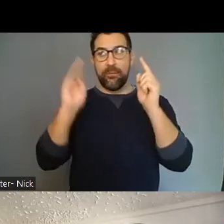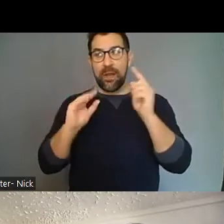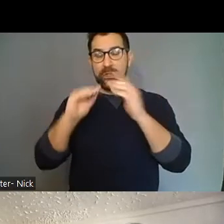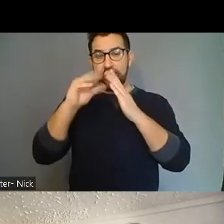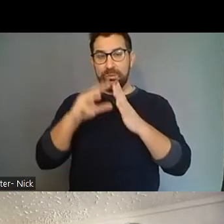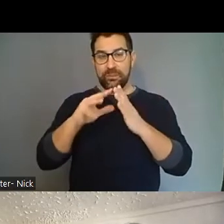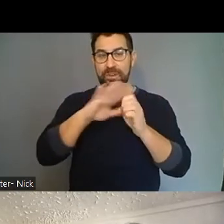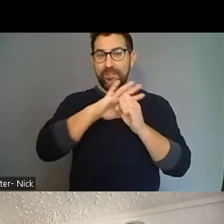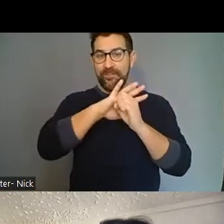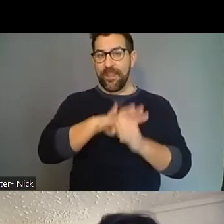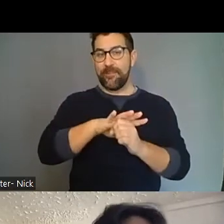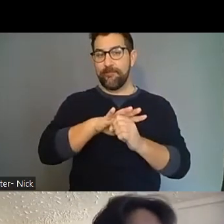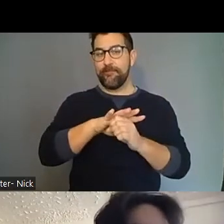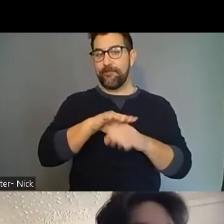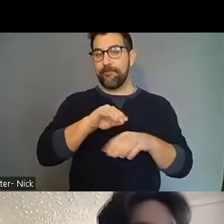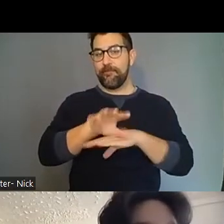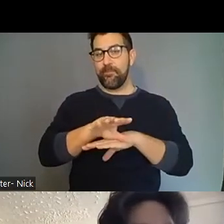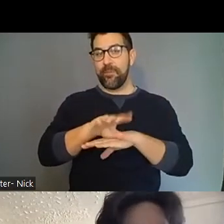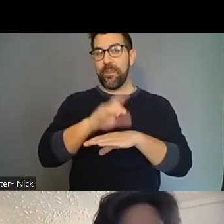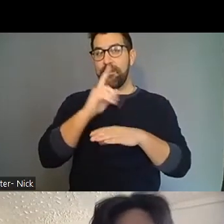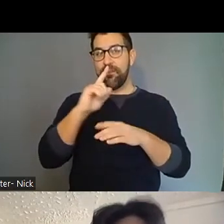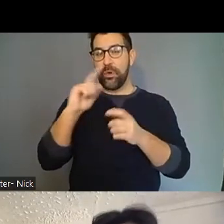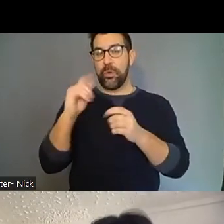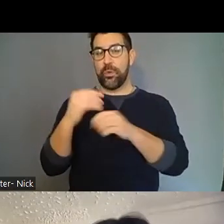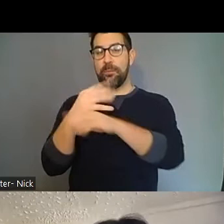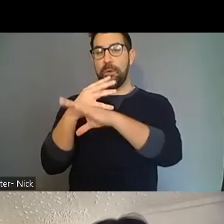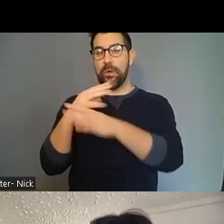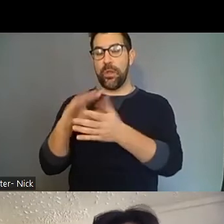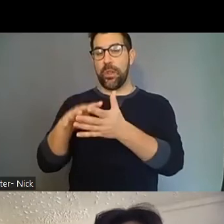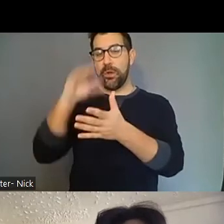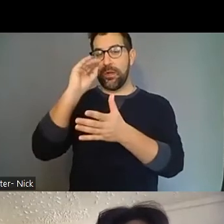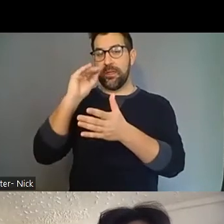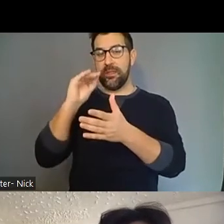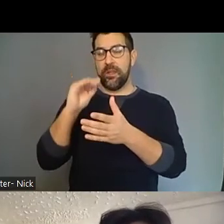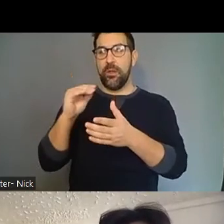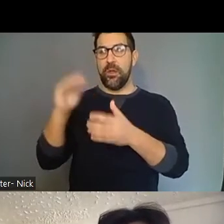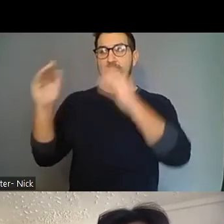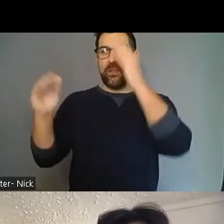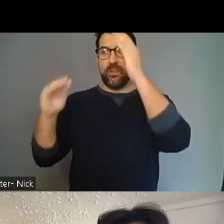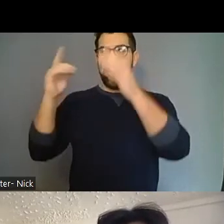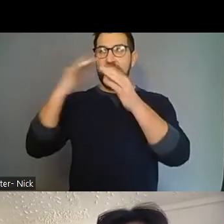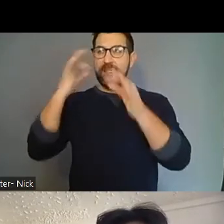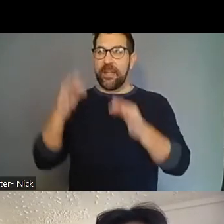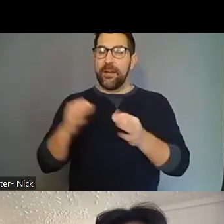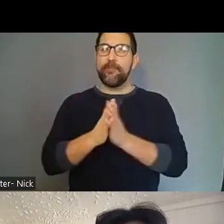by completely transitioning to remote learning. So instead of deciding to find a solution that